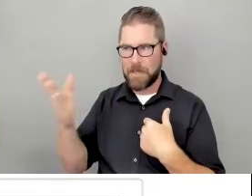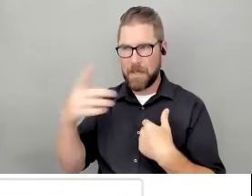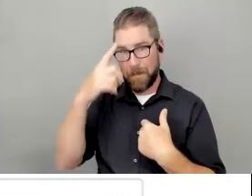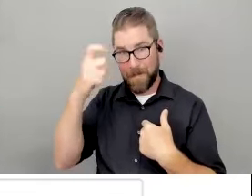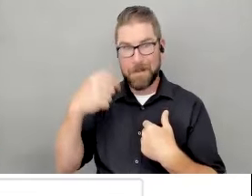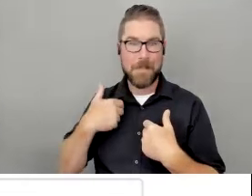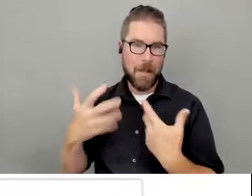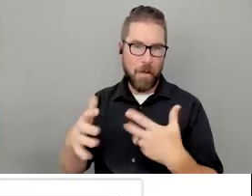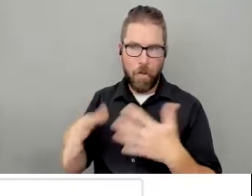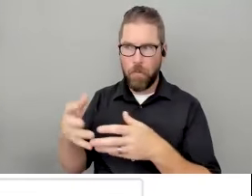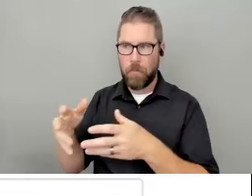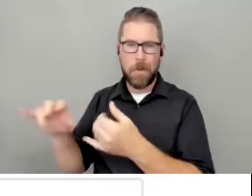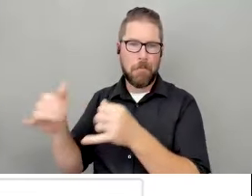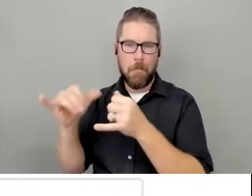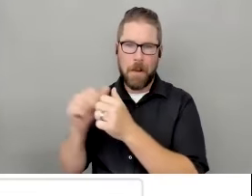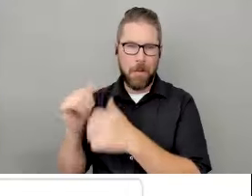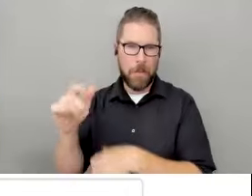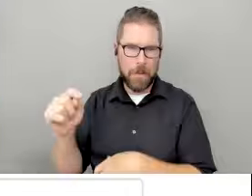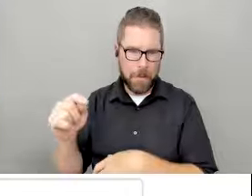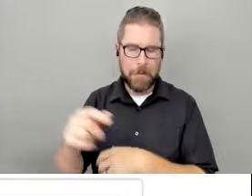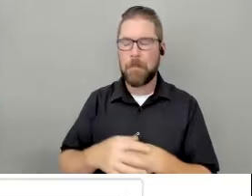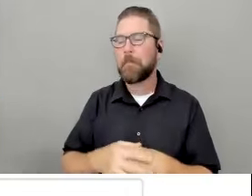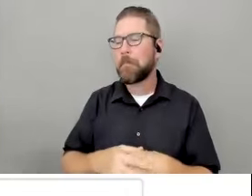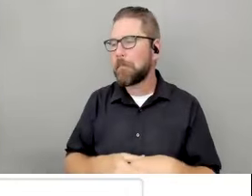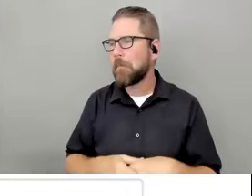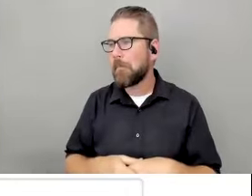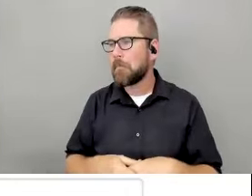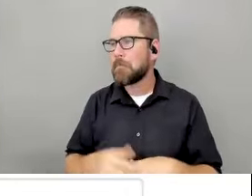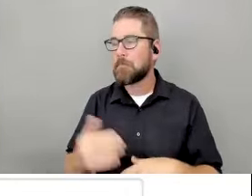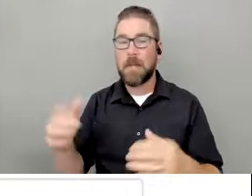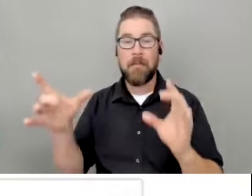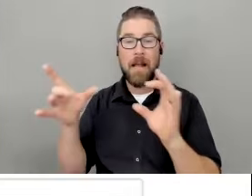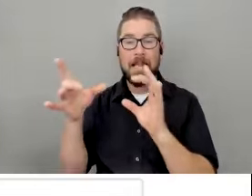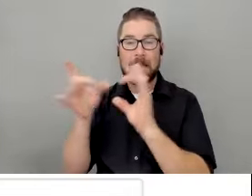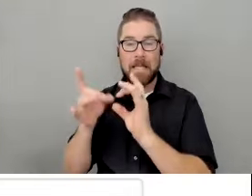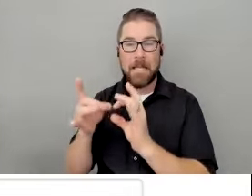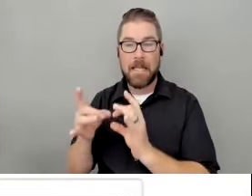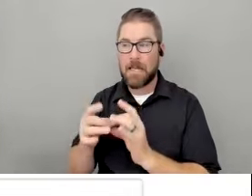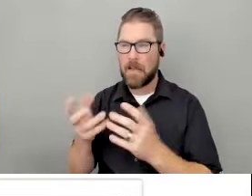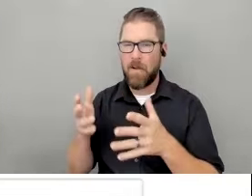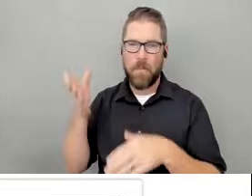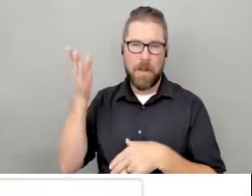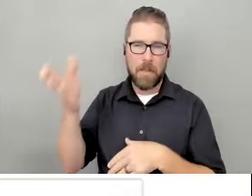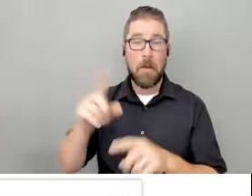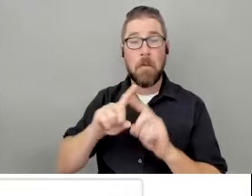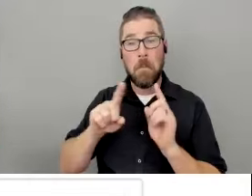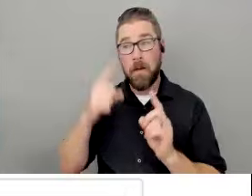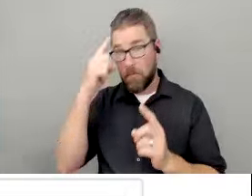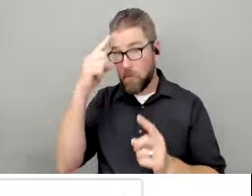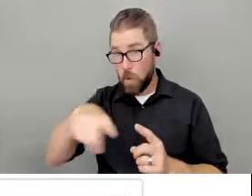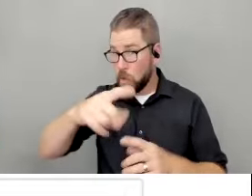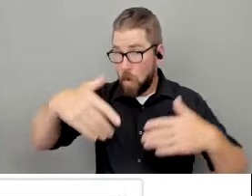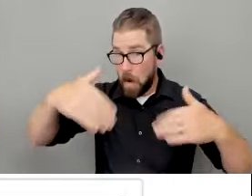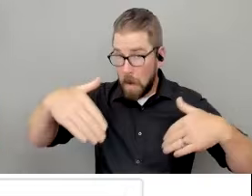Play Pause It. So it will give me all of my links right there. But for you, we're going to go to find. So we're going to skip all